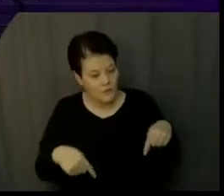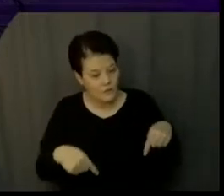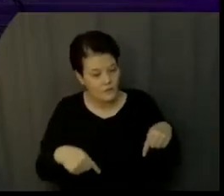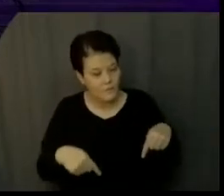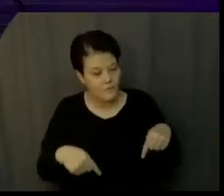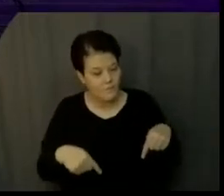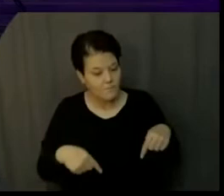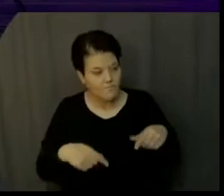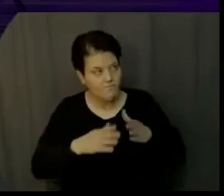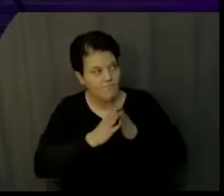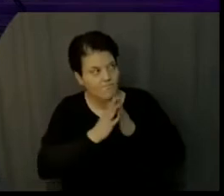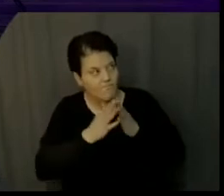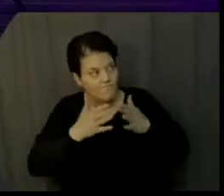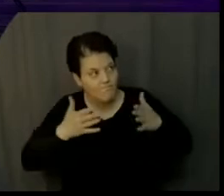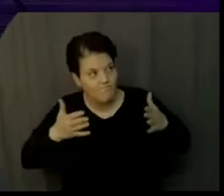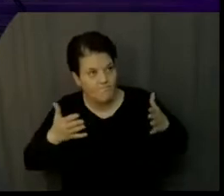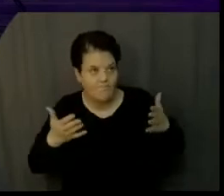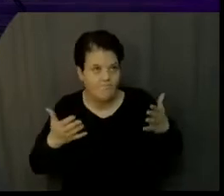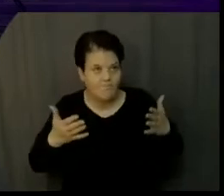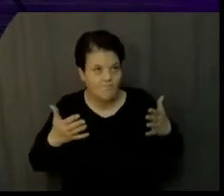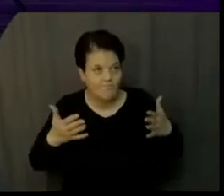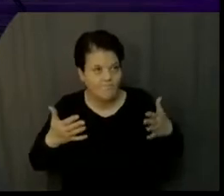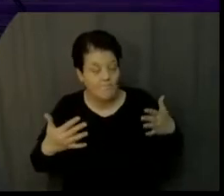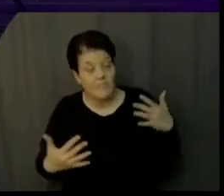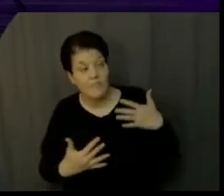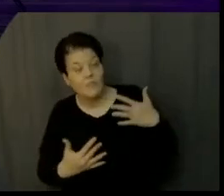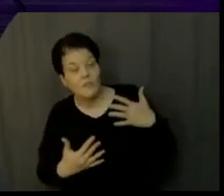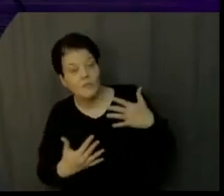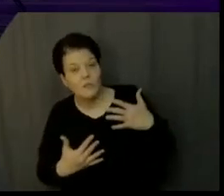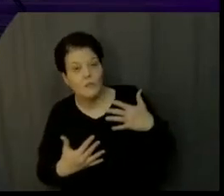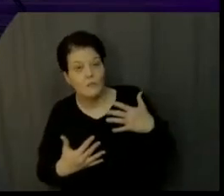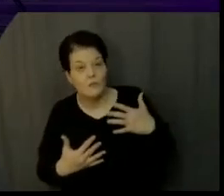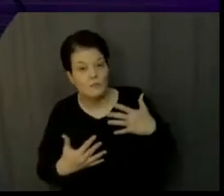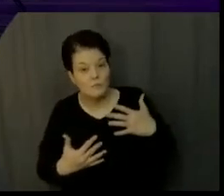and build animosity toward people.